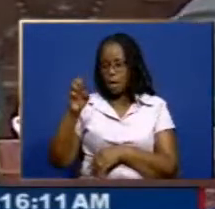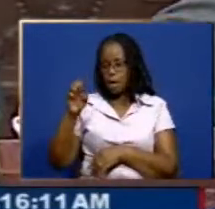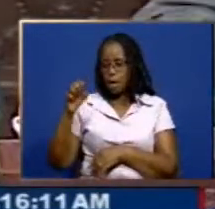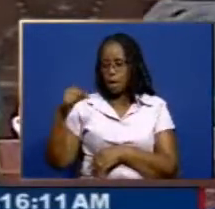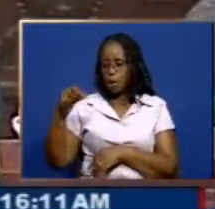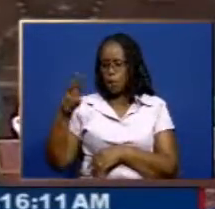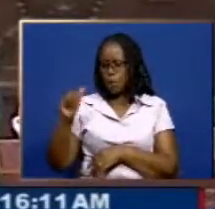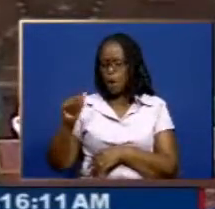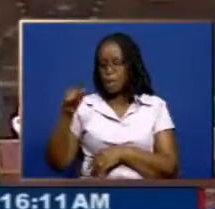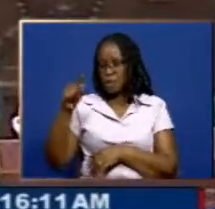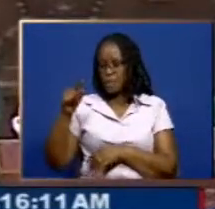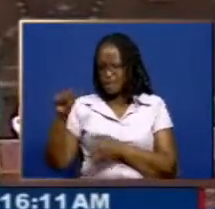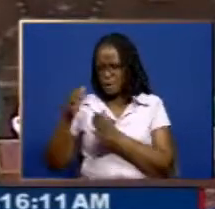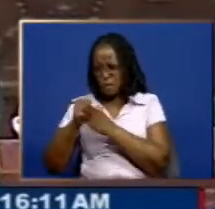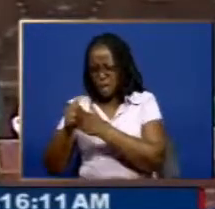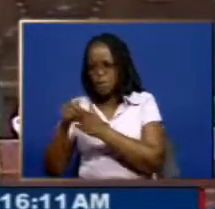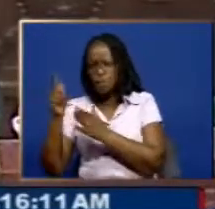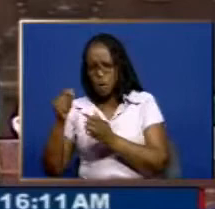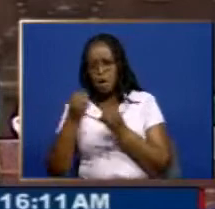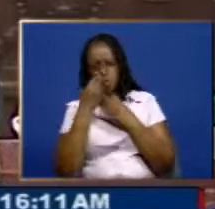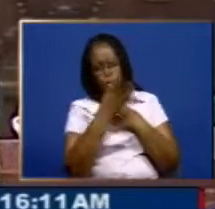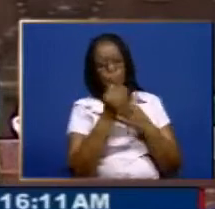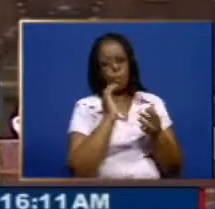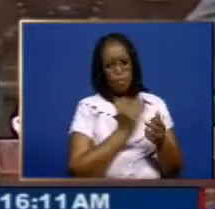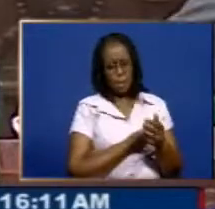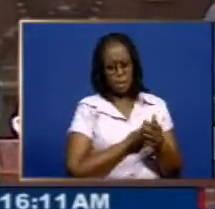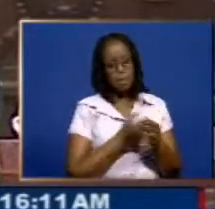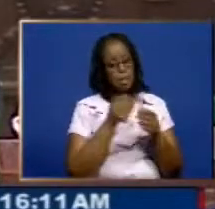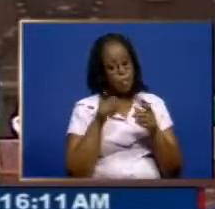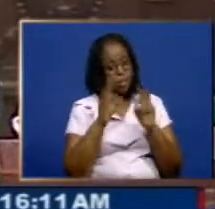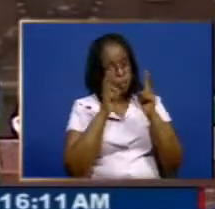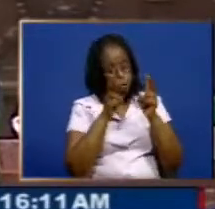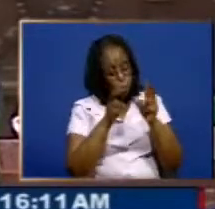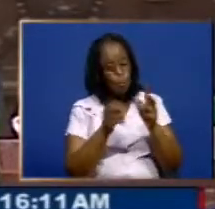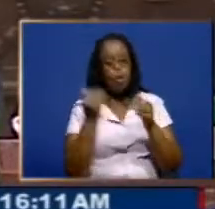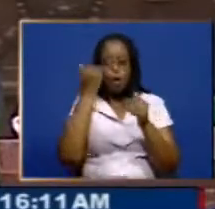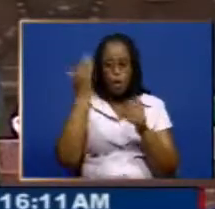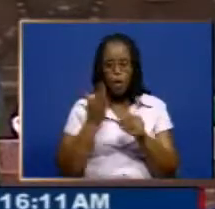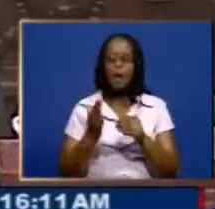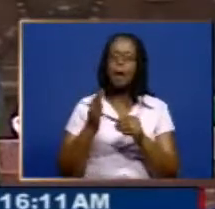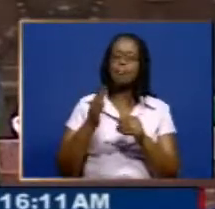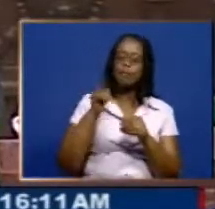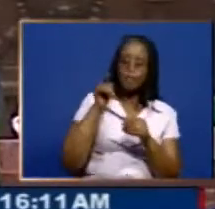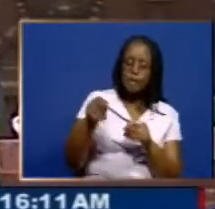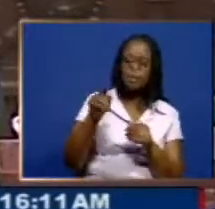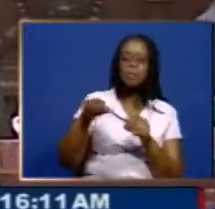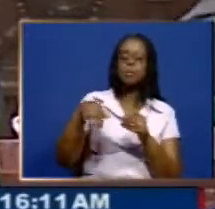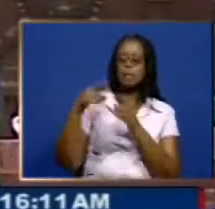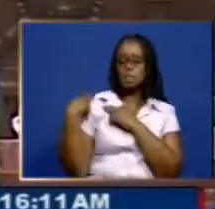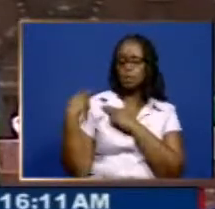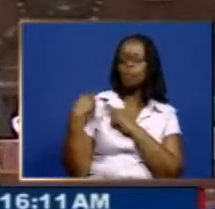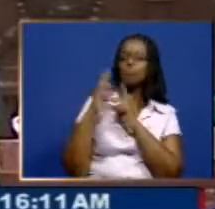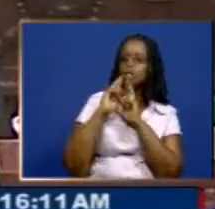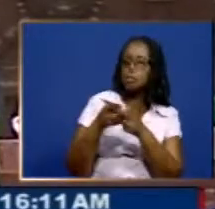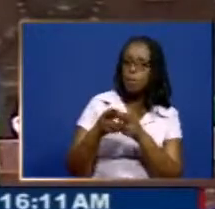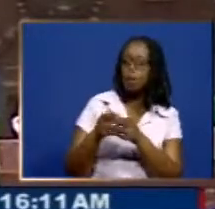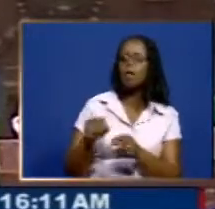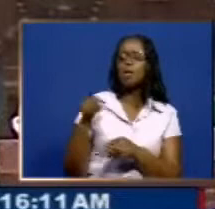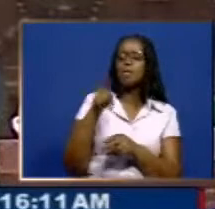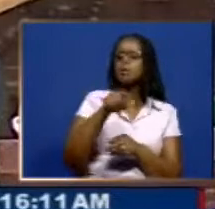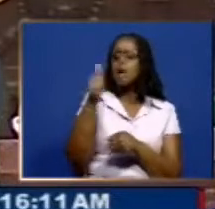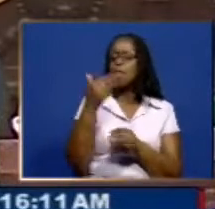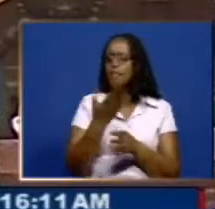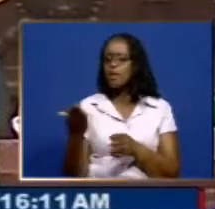you guide the committee and say on that matter, Ndegwa will respond. On this particular one, I will deal with, so that